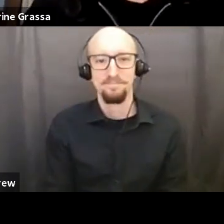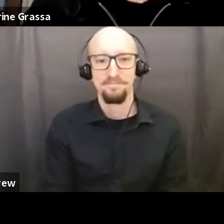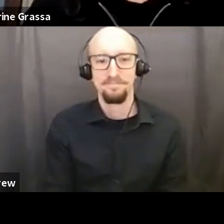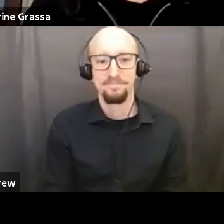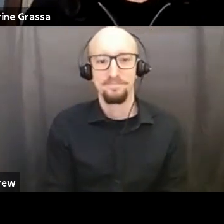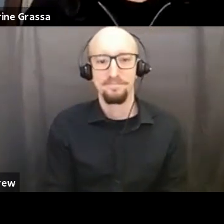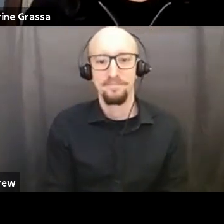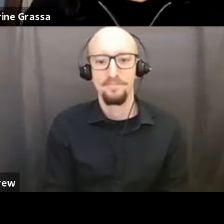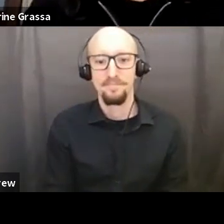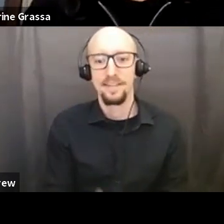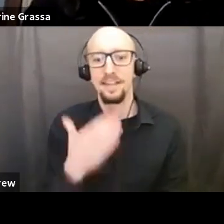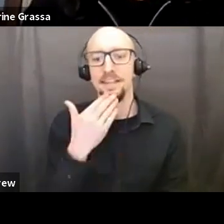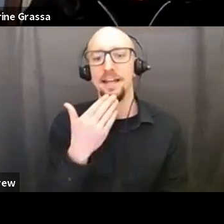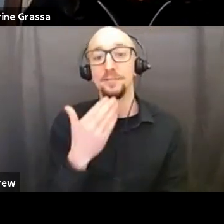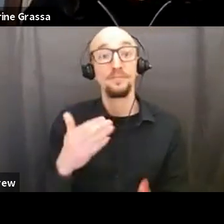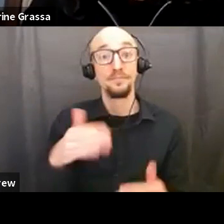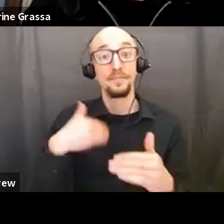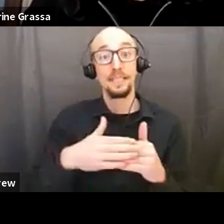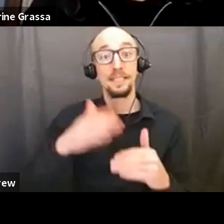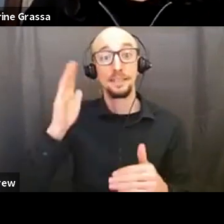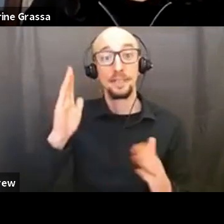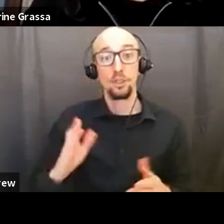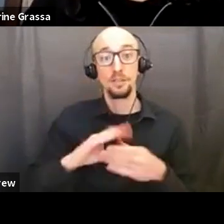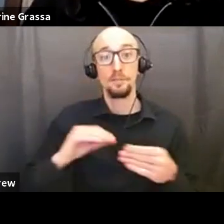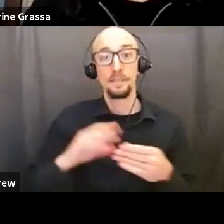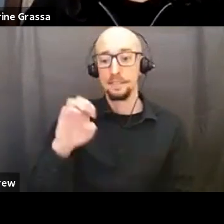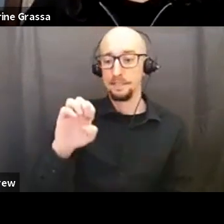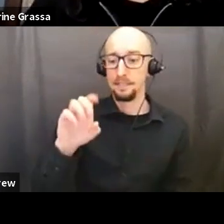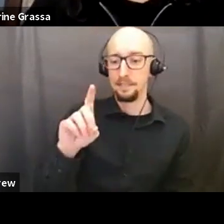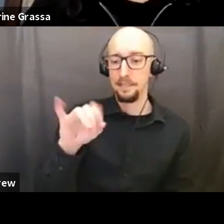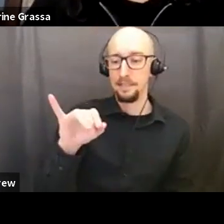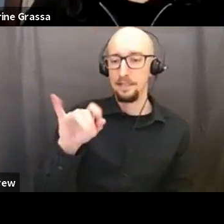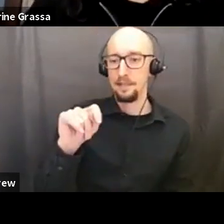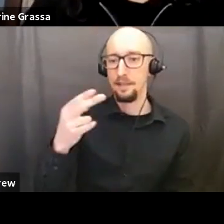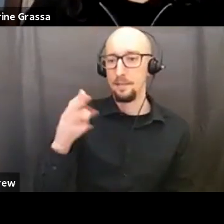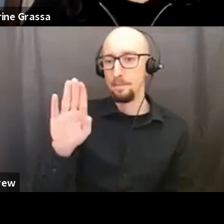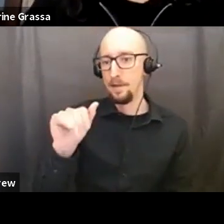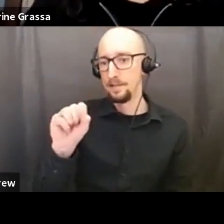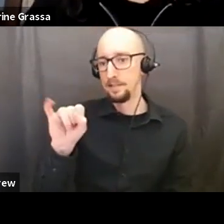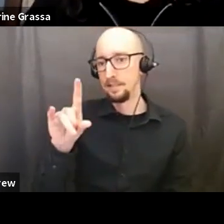Thank you. Next speaker is Edith Bazil.